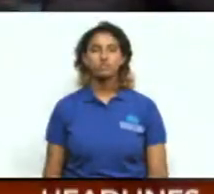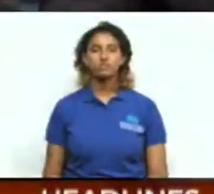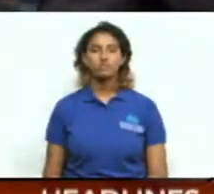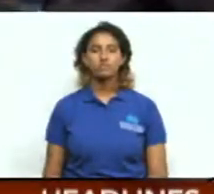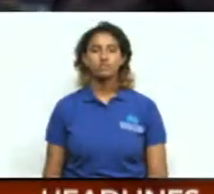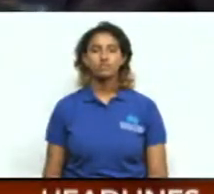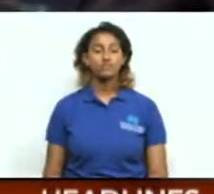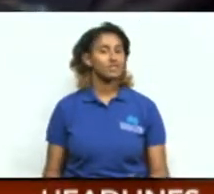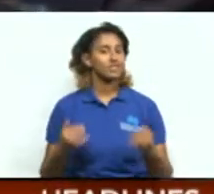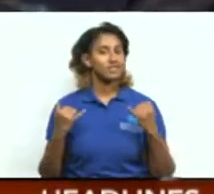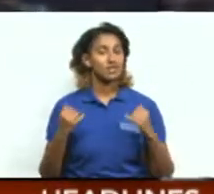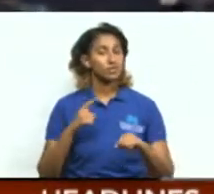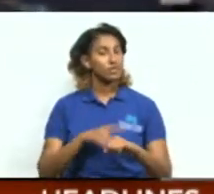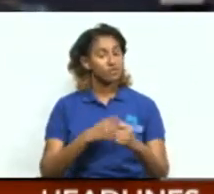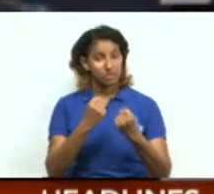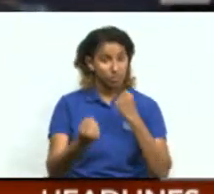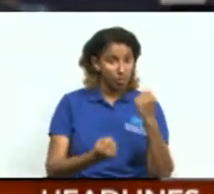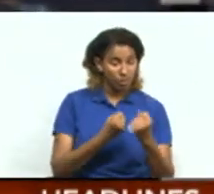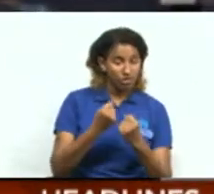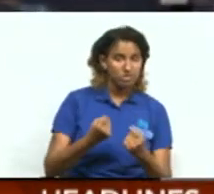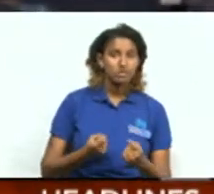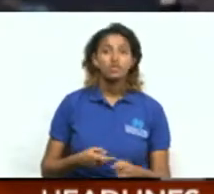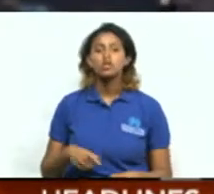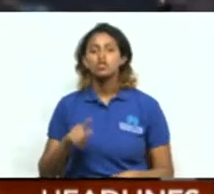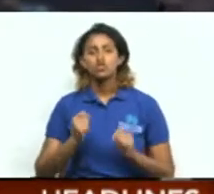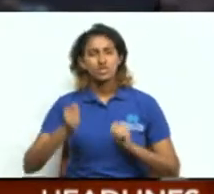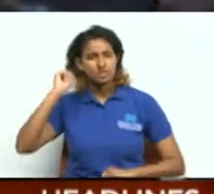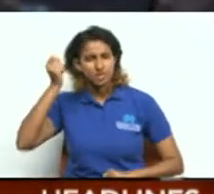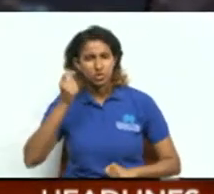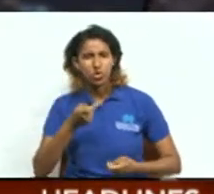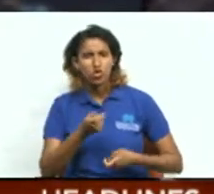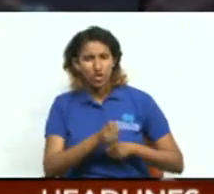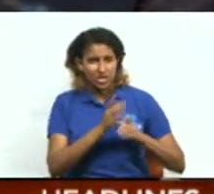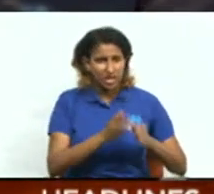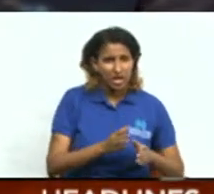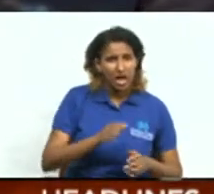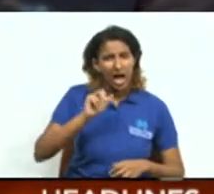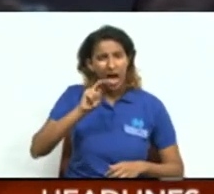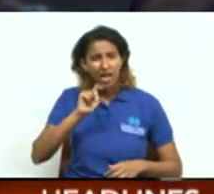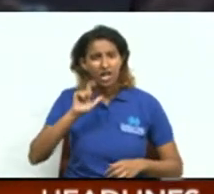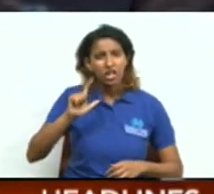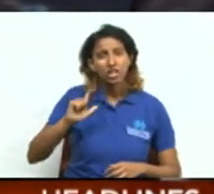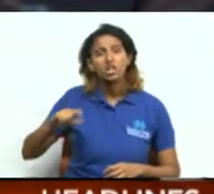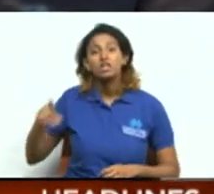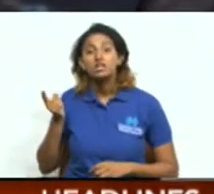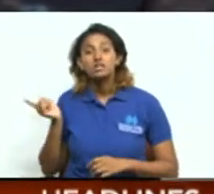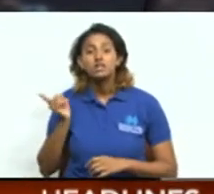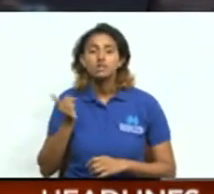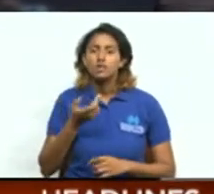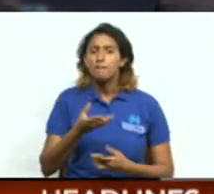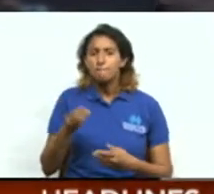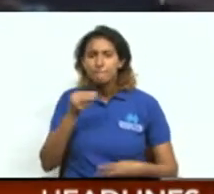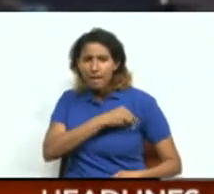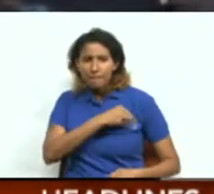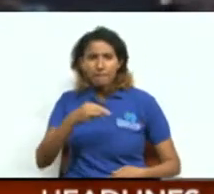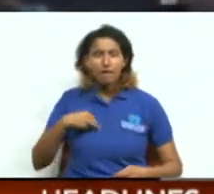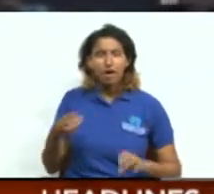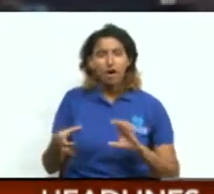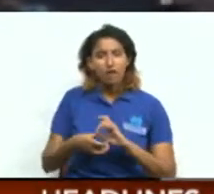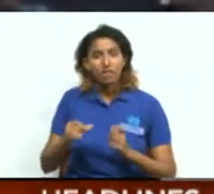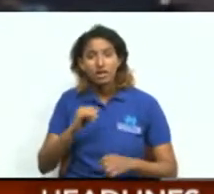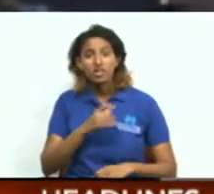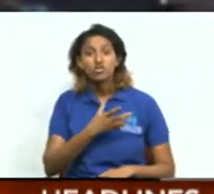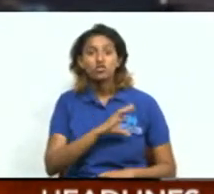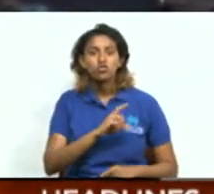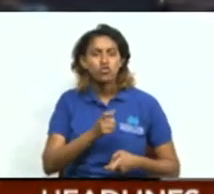Welcome back. It's time for Sport Now. Former Trinidad and Tobago cricketer Anil Raja is the latest member of the Trinidad and Tobago Cricket Board's inner circle to peel back